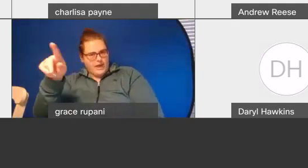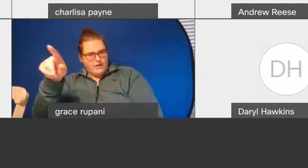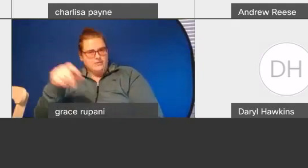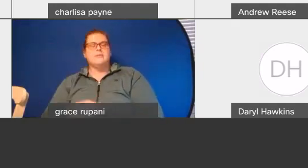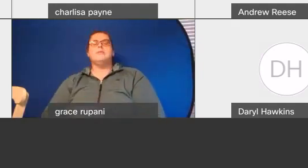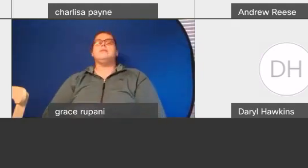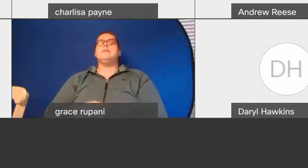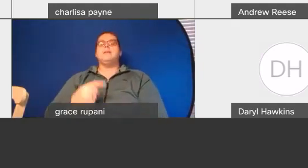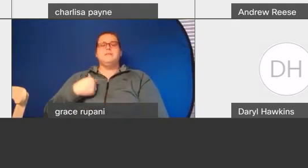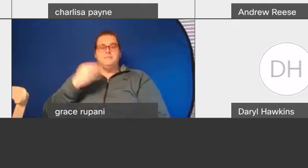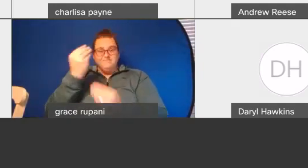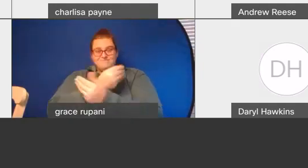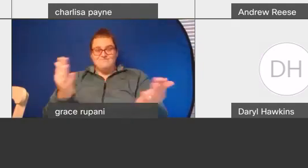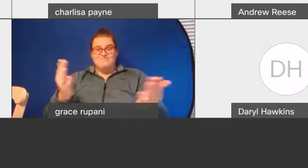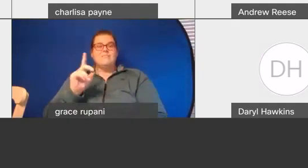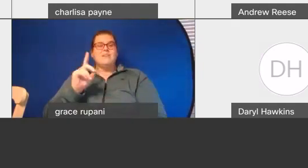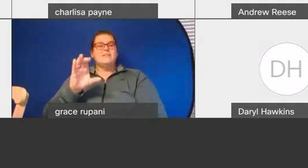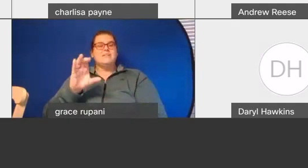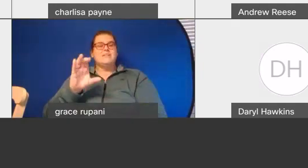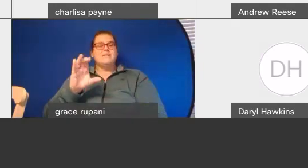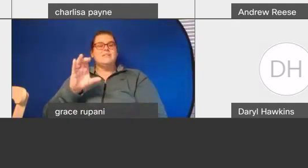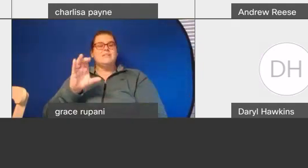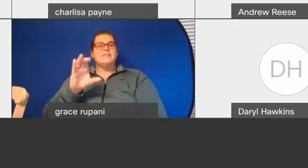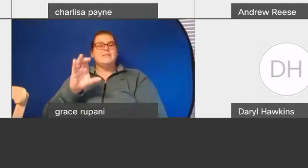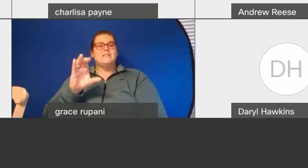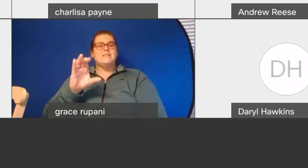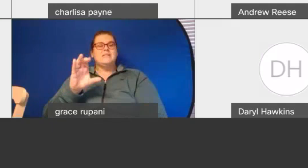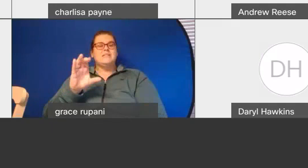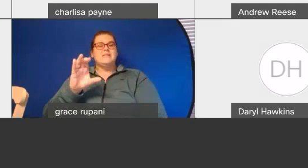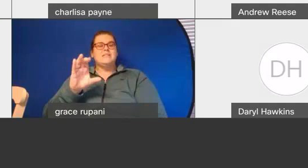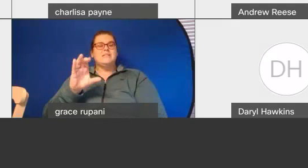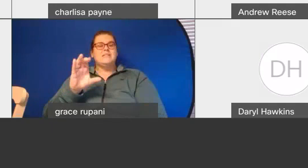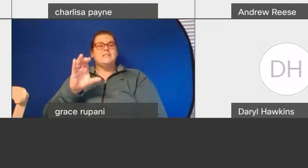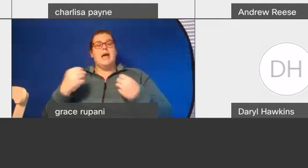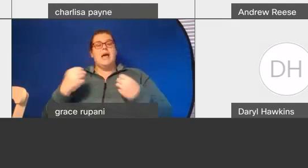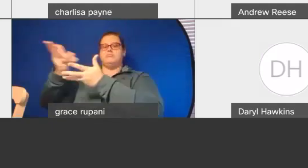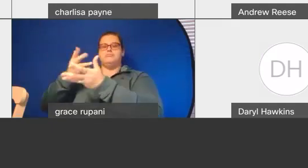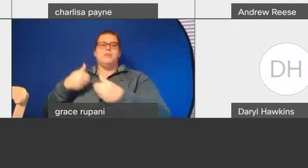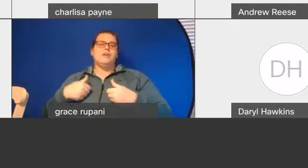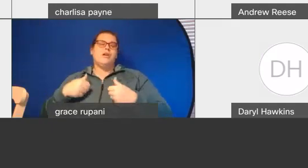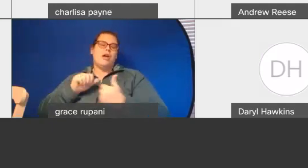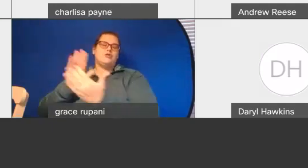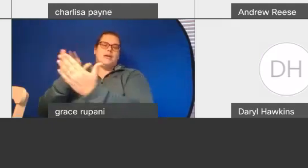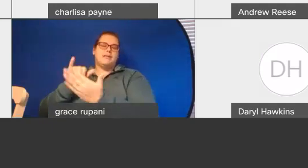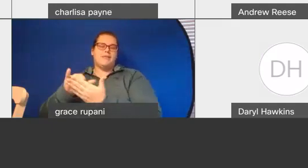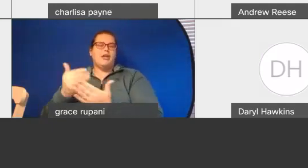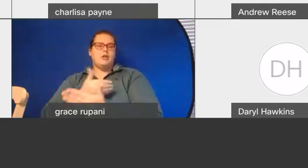having discussions about addressing this new CMS guidance and